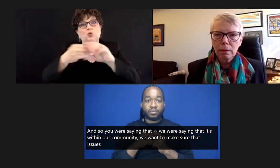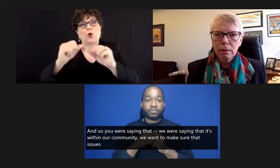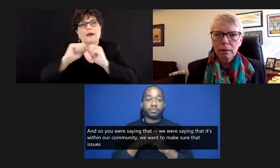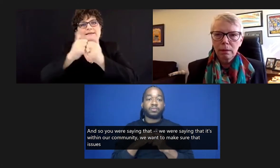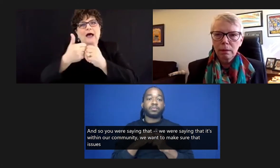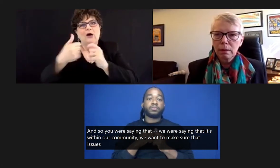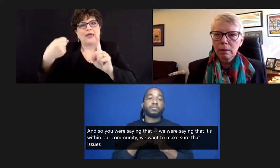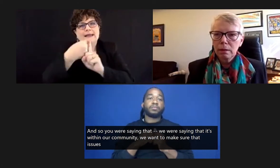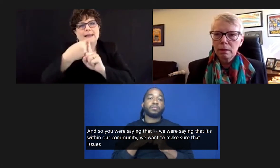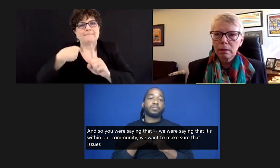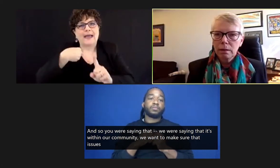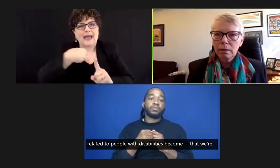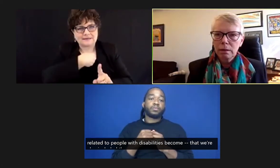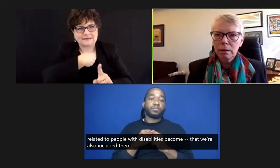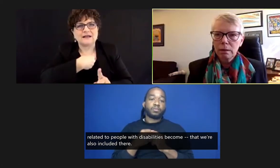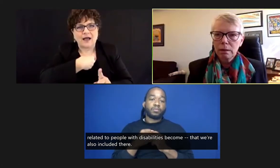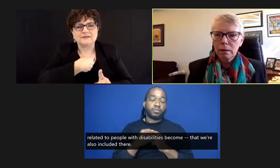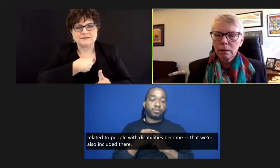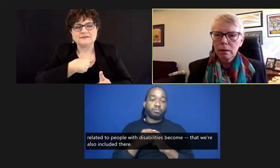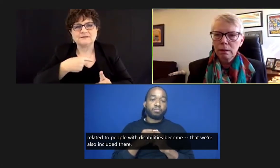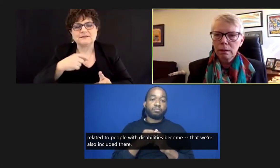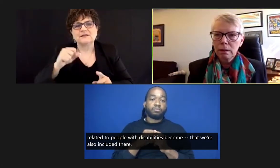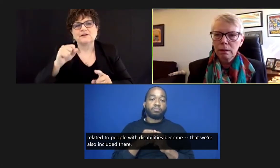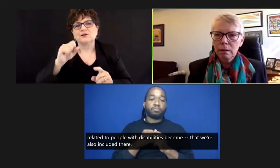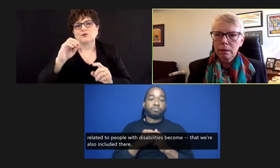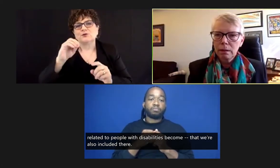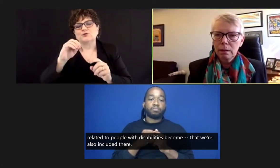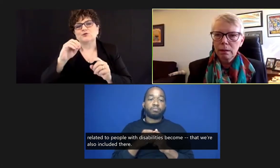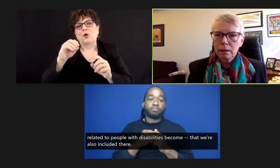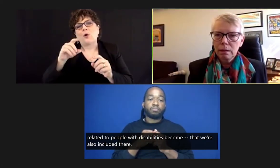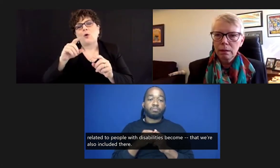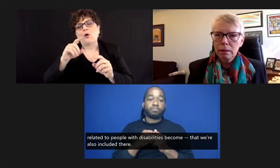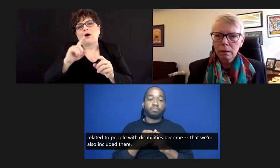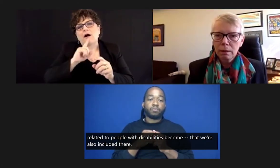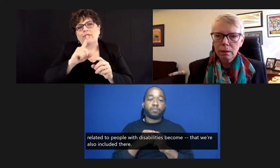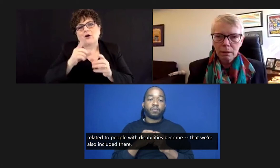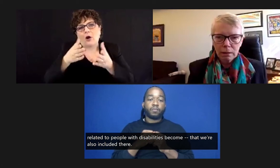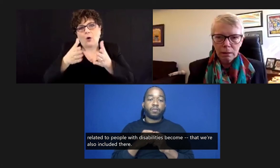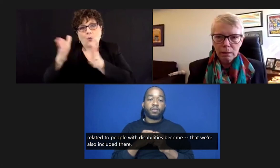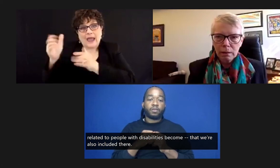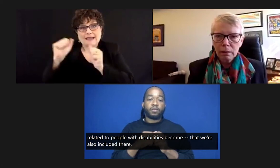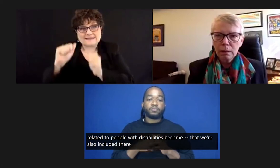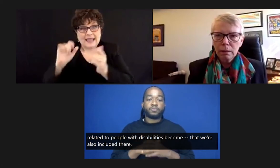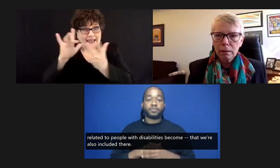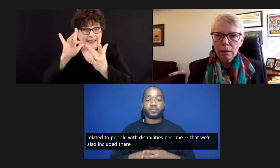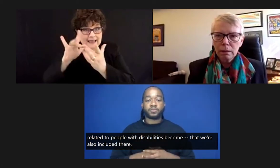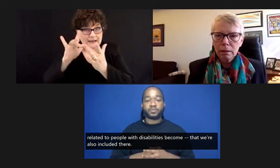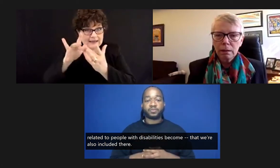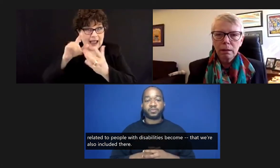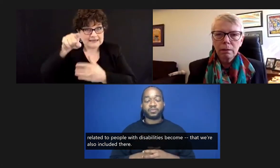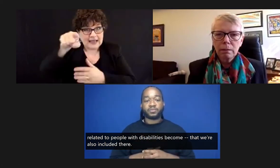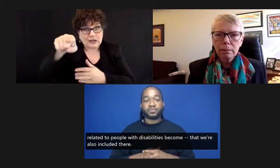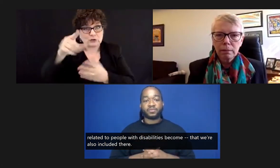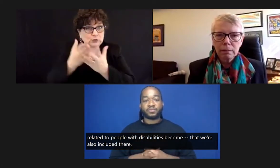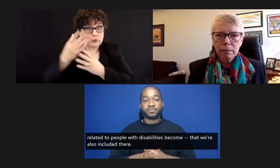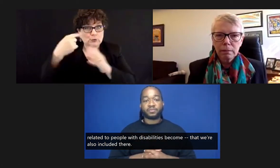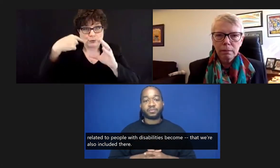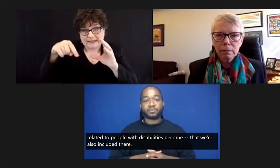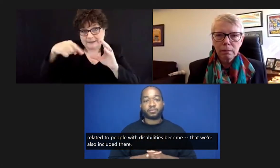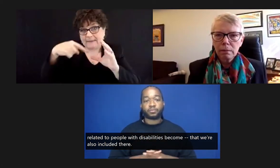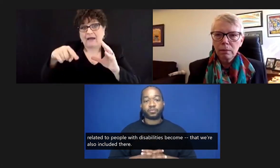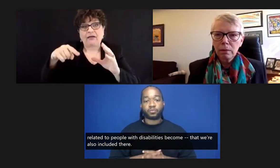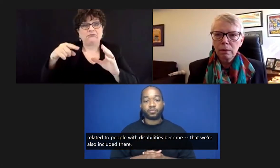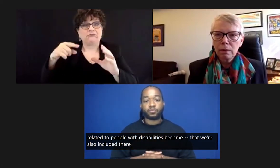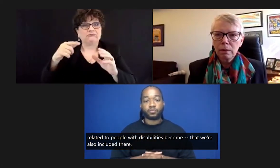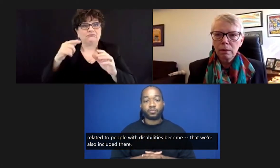there. Obviously, we do need to provide you with stories of how we are impacted. And are there ways